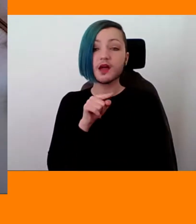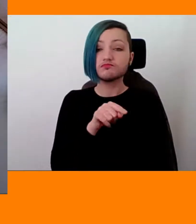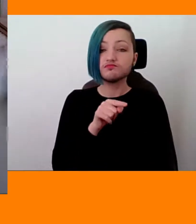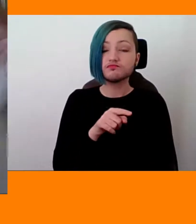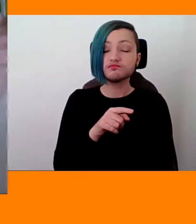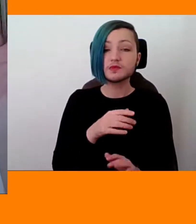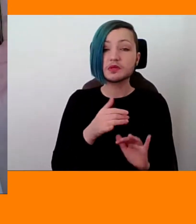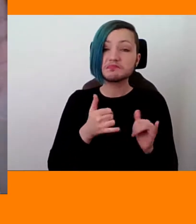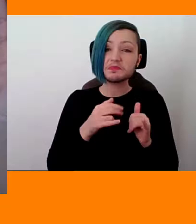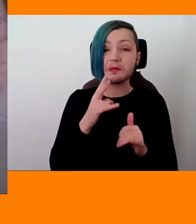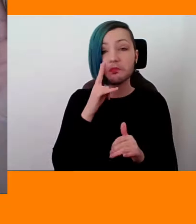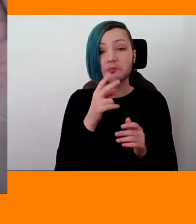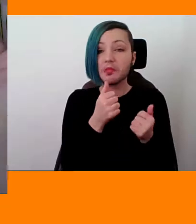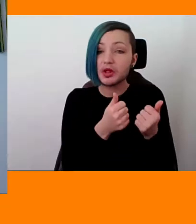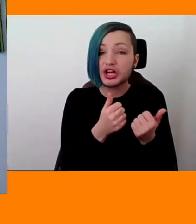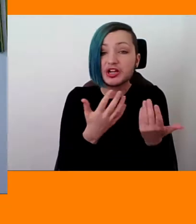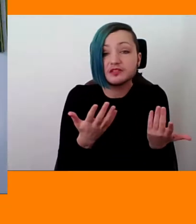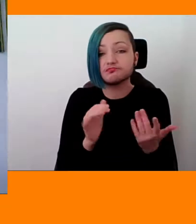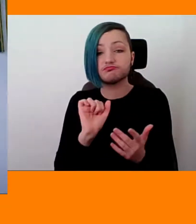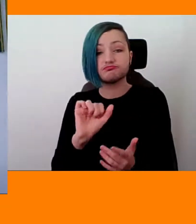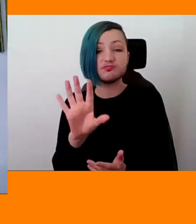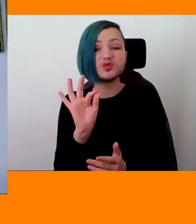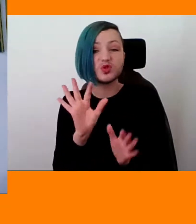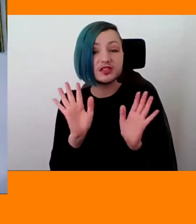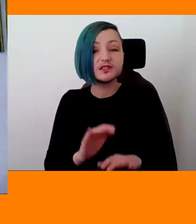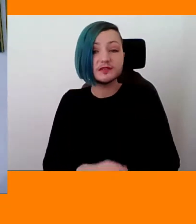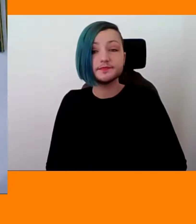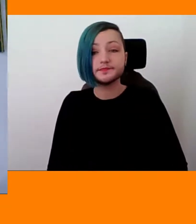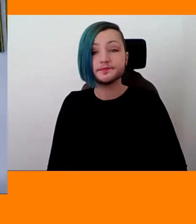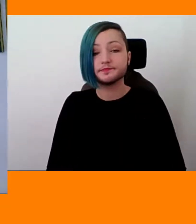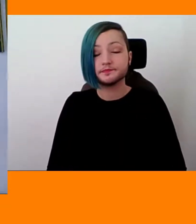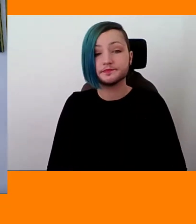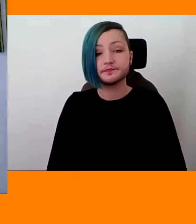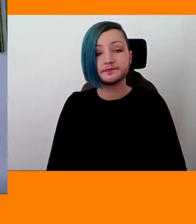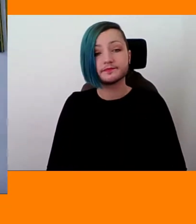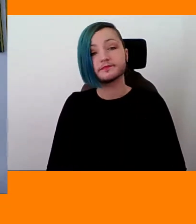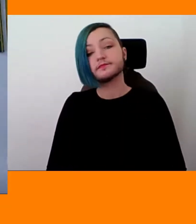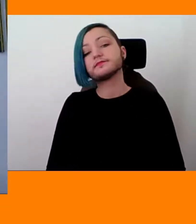sometimes look a little bit better, but that's completely up to you.